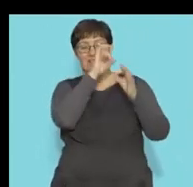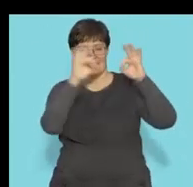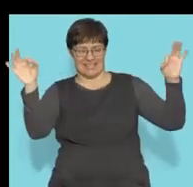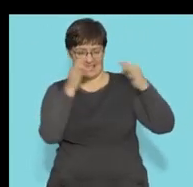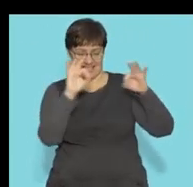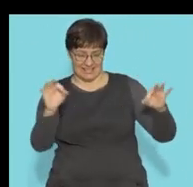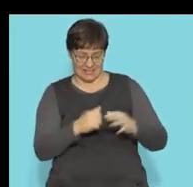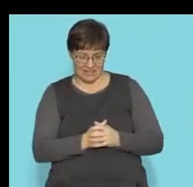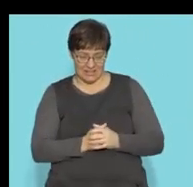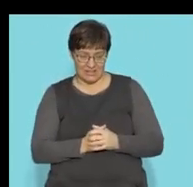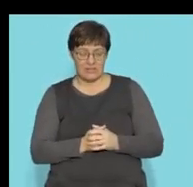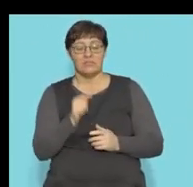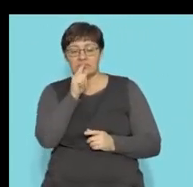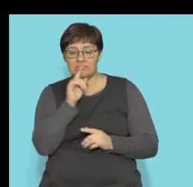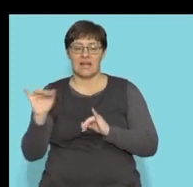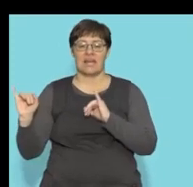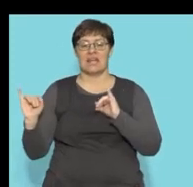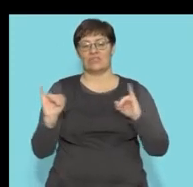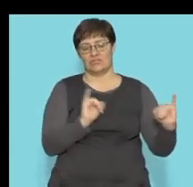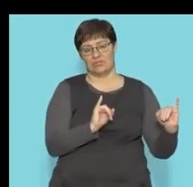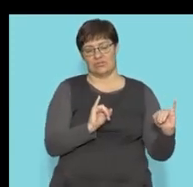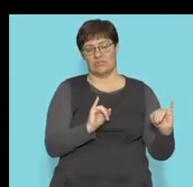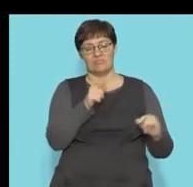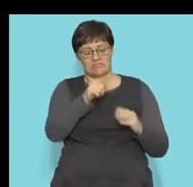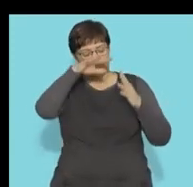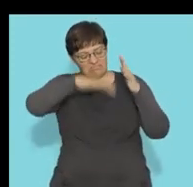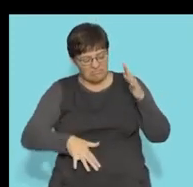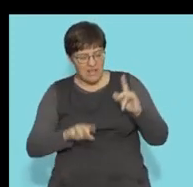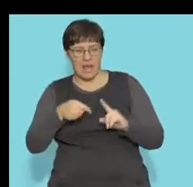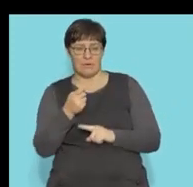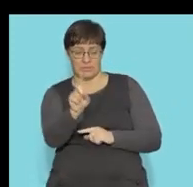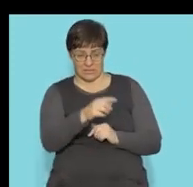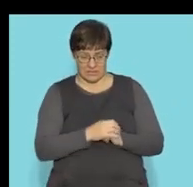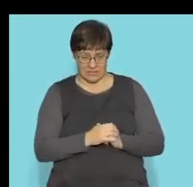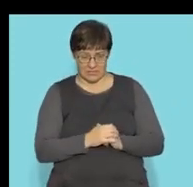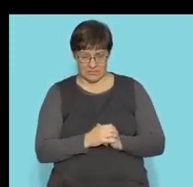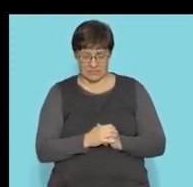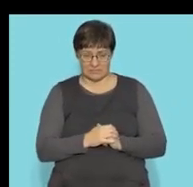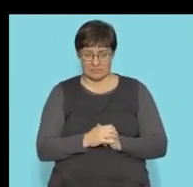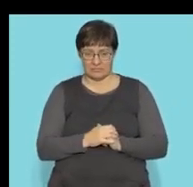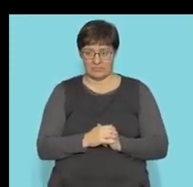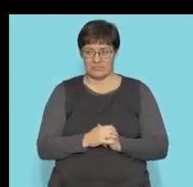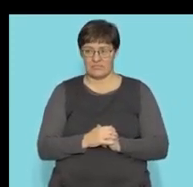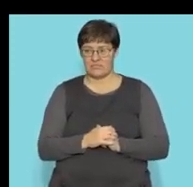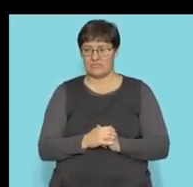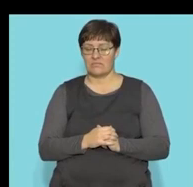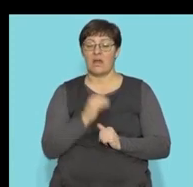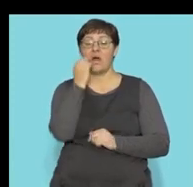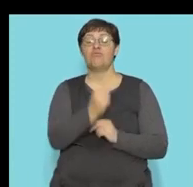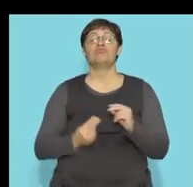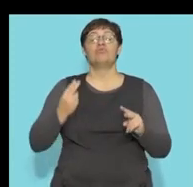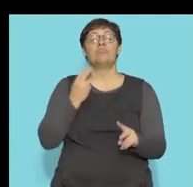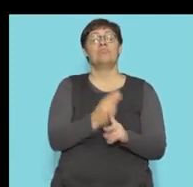sentence that introduces the topic very clearly. Don't repeat